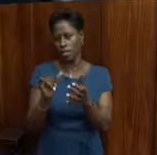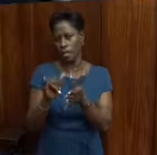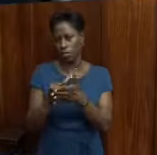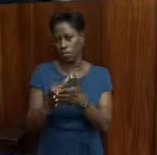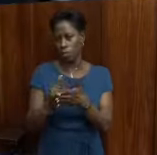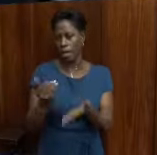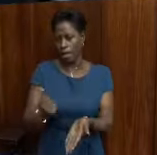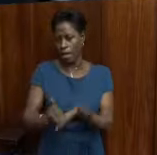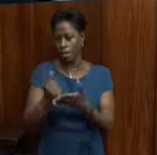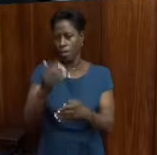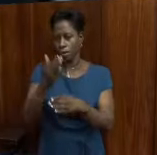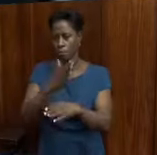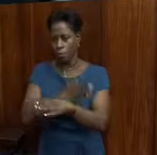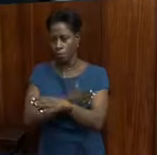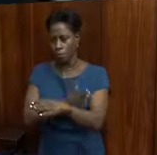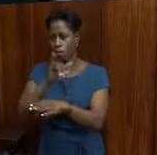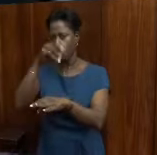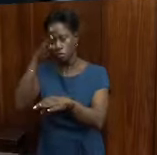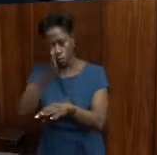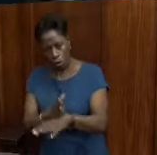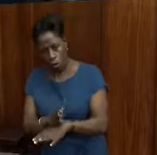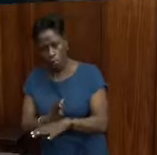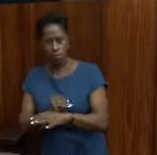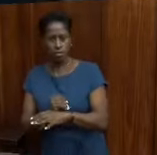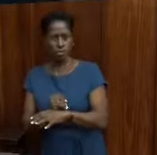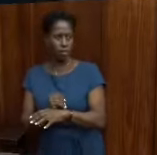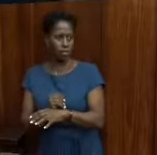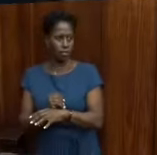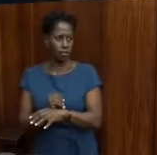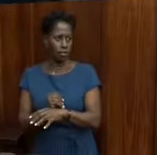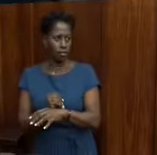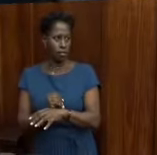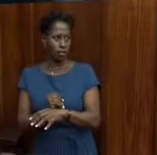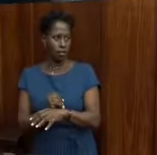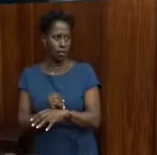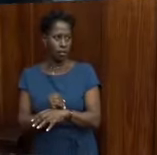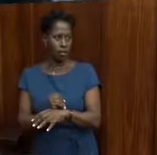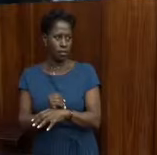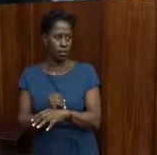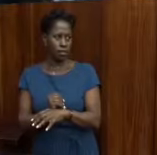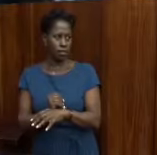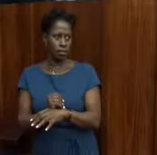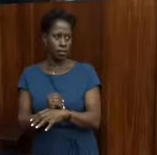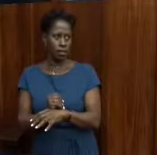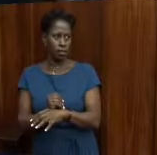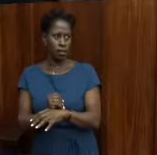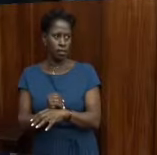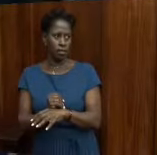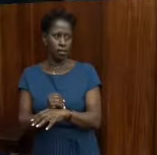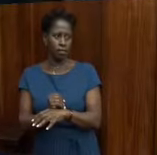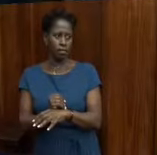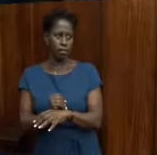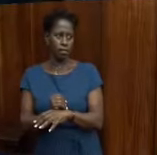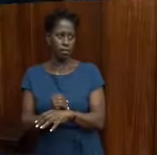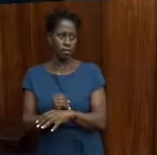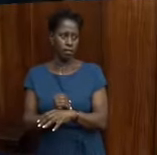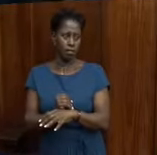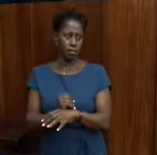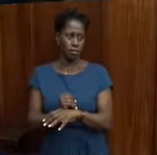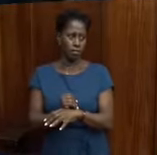fisheries, and waste management value chains for the establishment of a regional MSME matching grant program